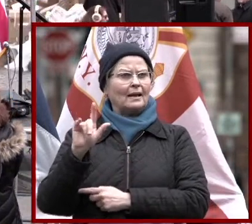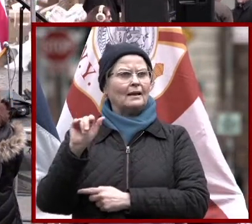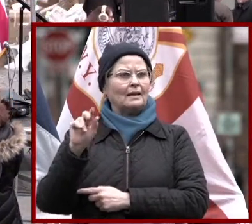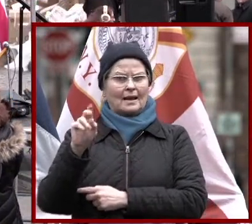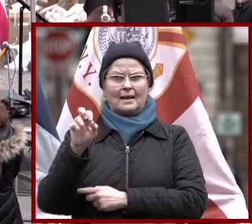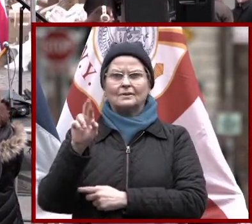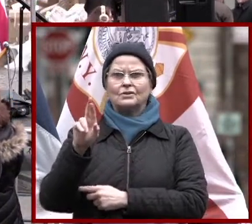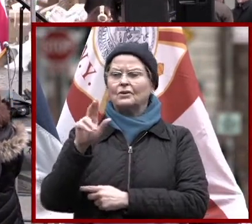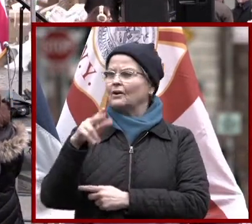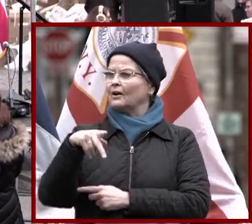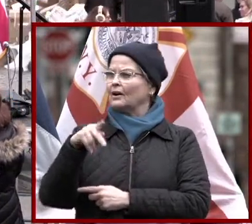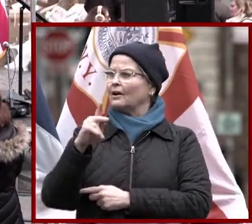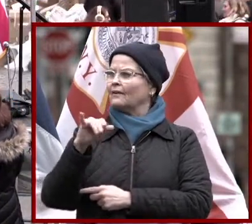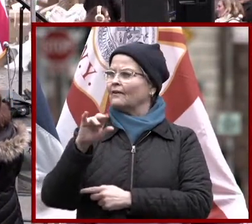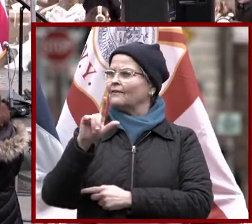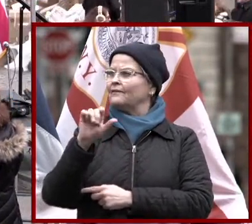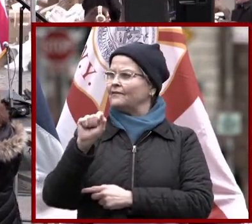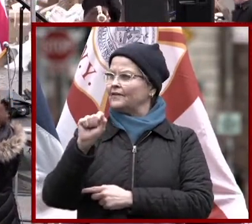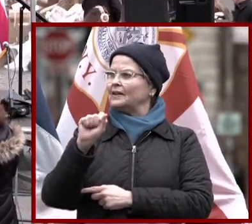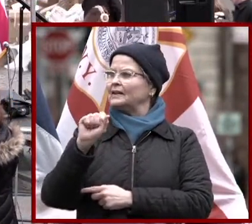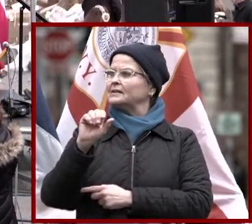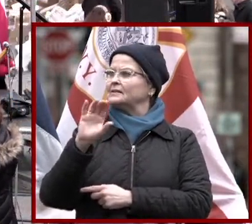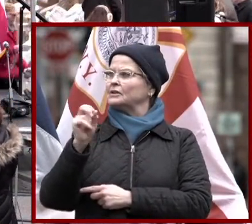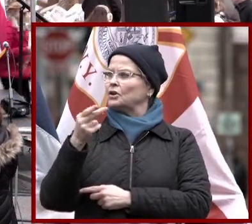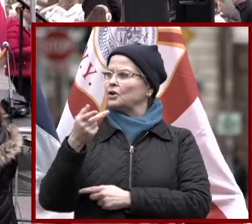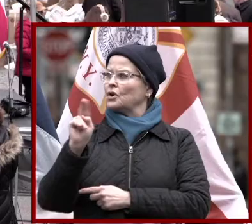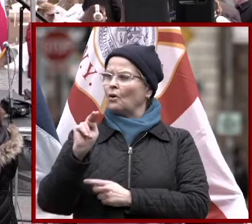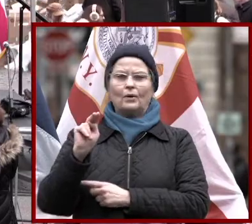Cohn for Fanny Lansner.